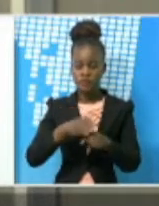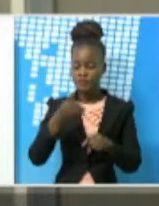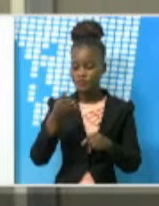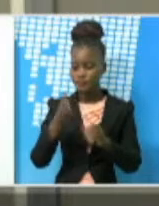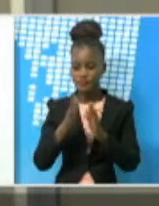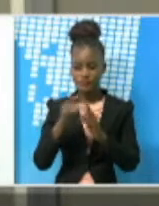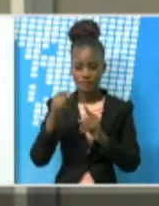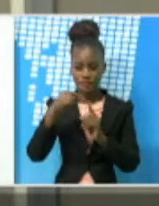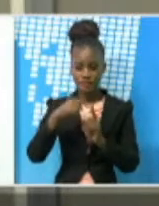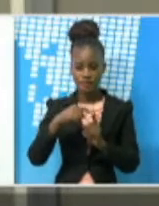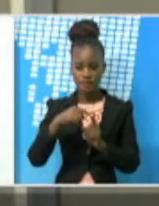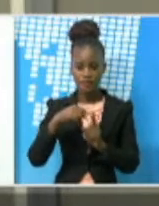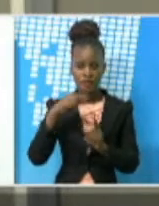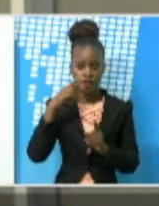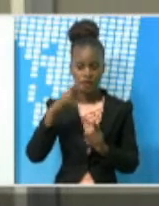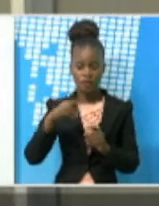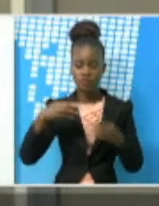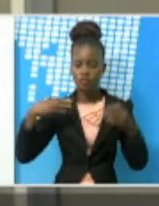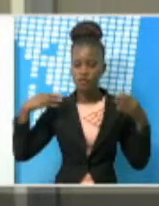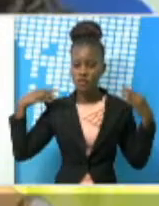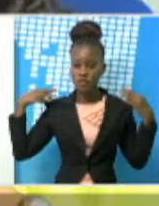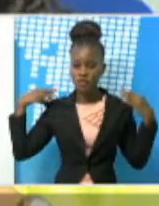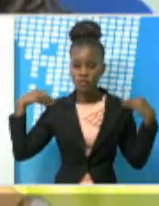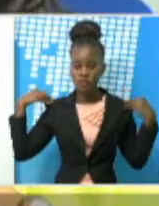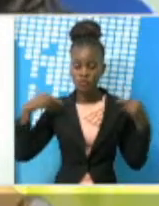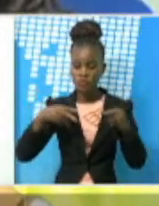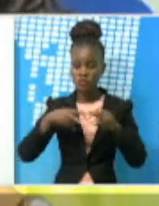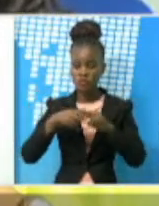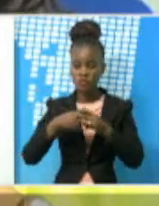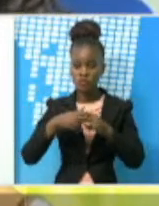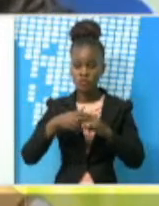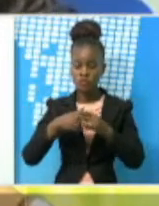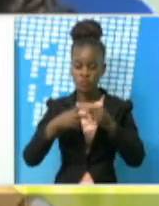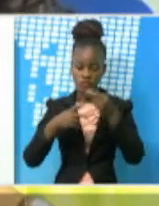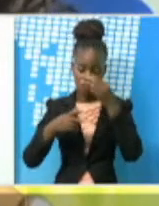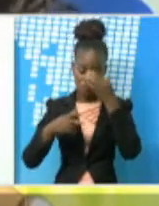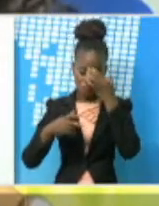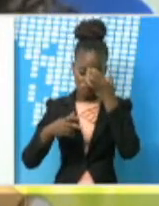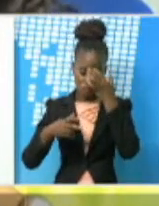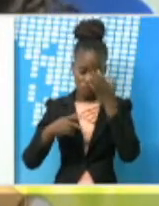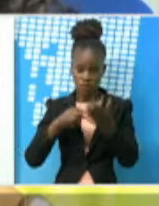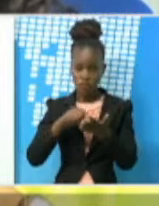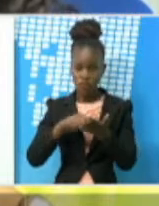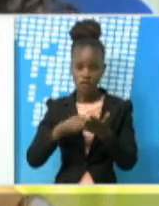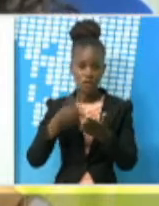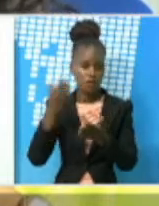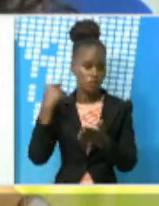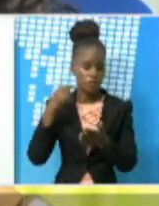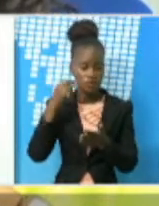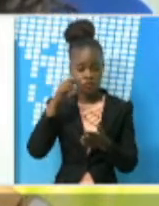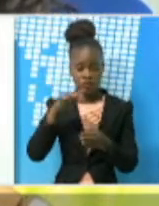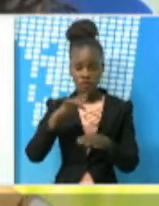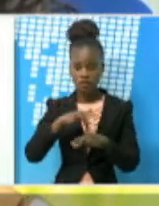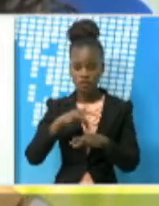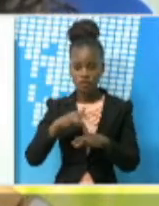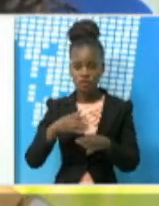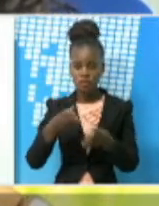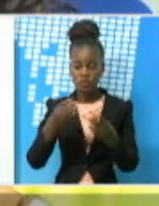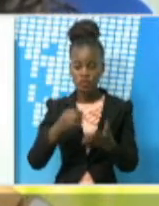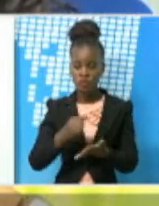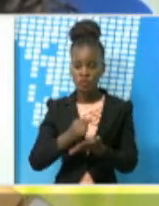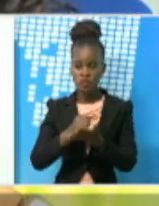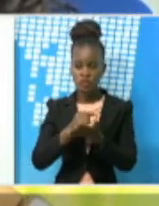to train our local engineers in that sector. Then the last thing that we look at is whether it is going to help us with